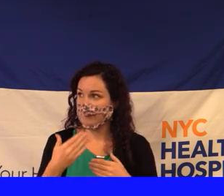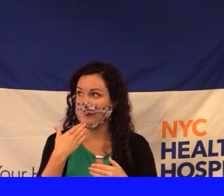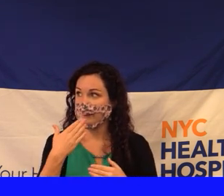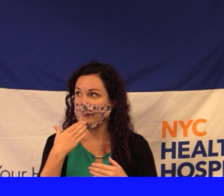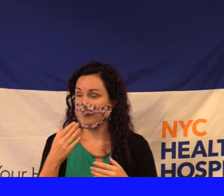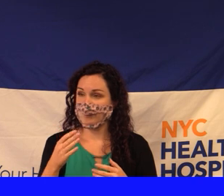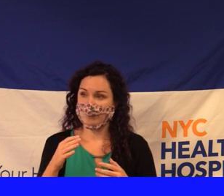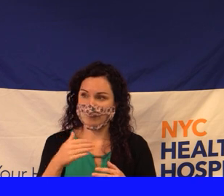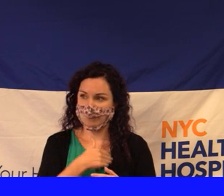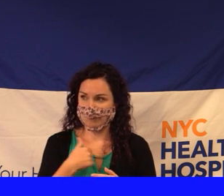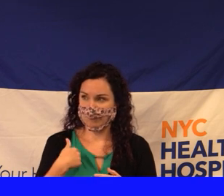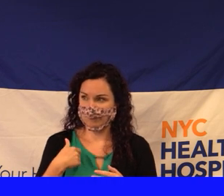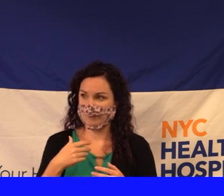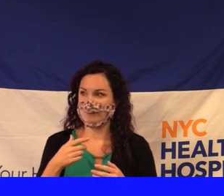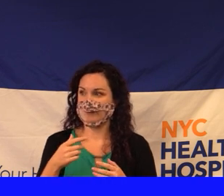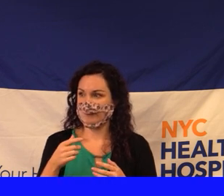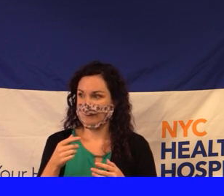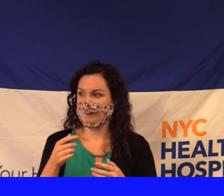the Finance Committee who are here.